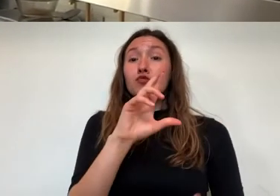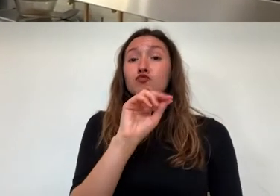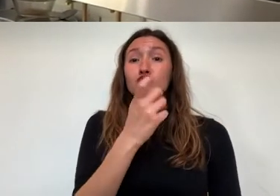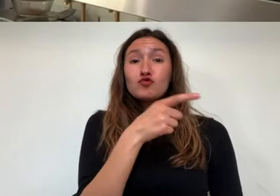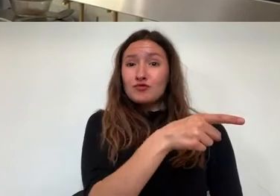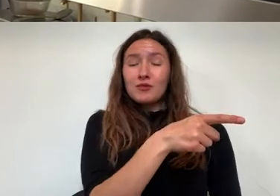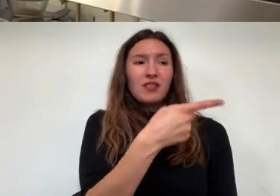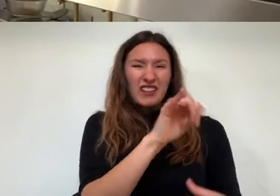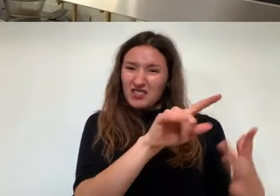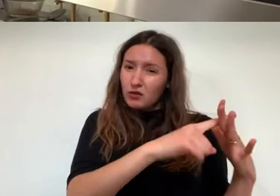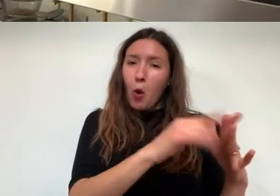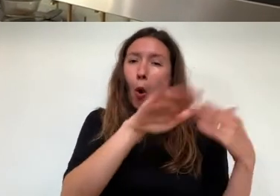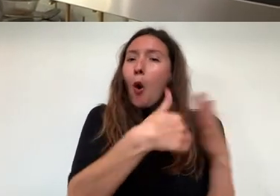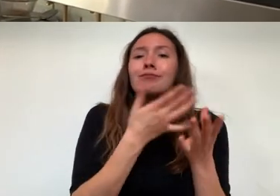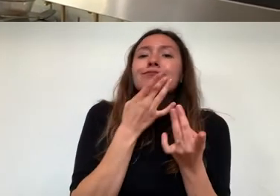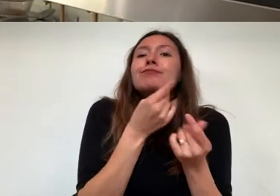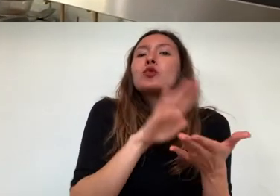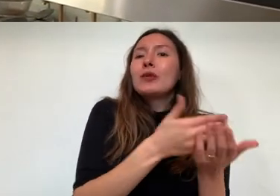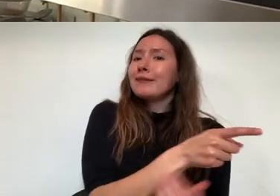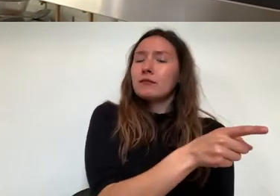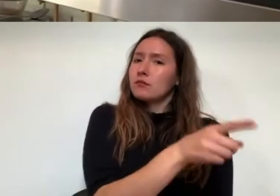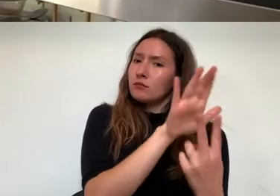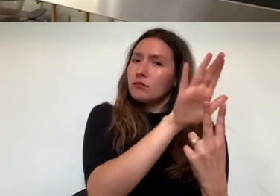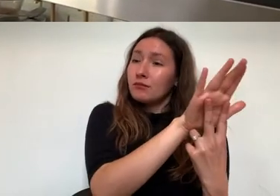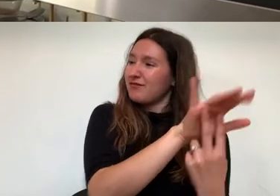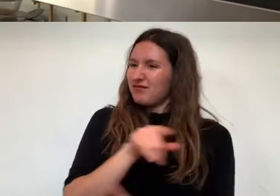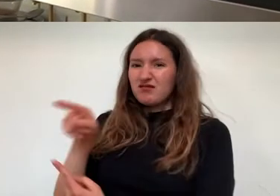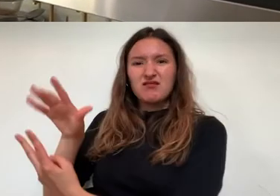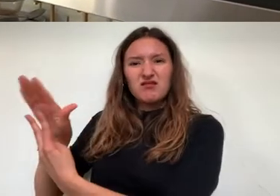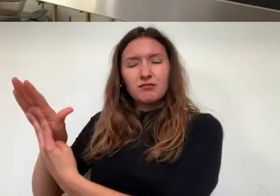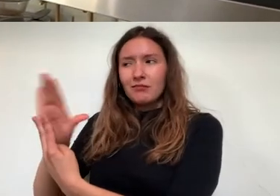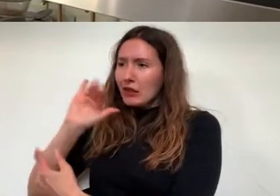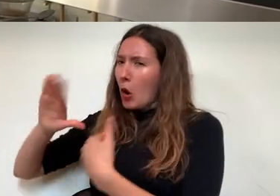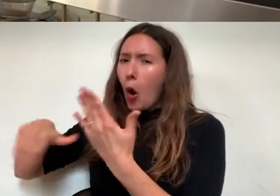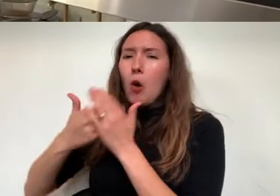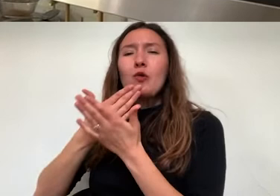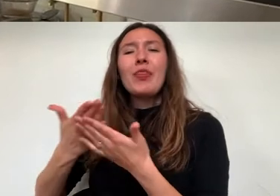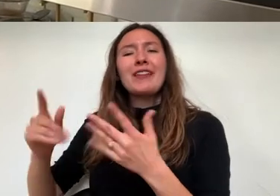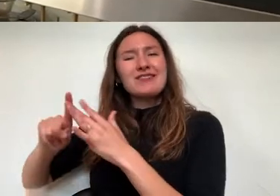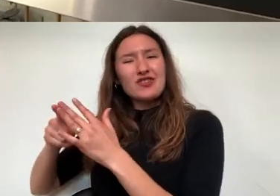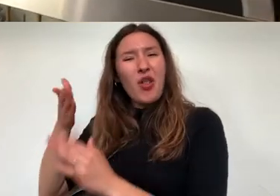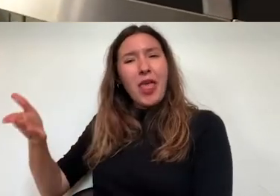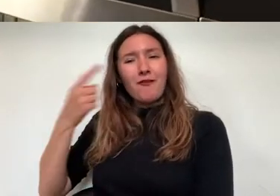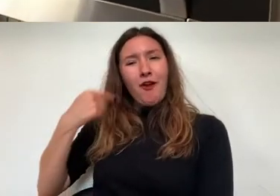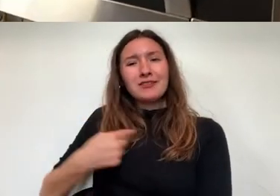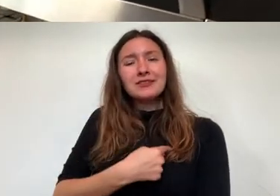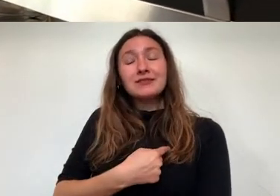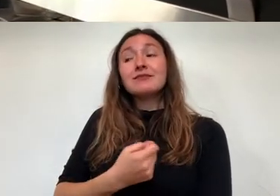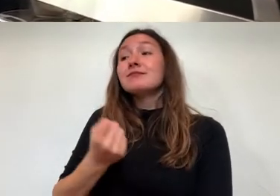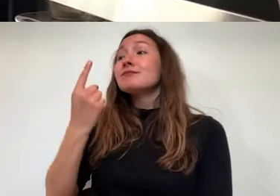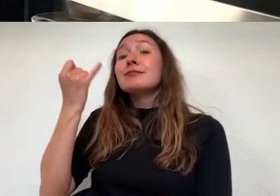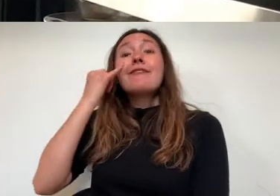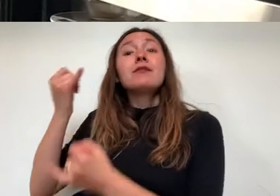When we recognize those two elements, if you think about it, you could take them on their own, the death of Jesus. And you know what? It's a really nice